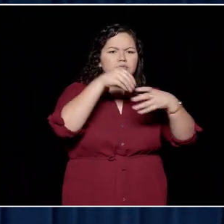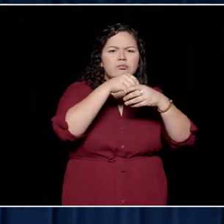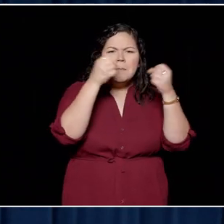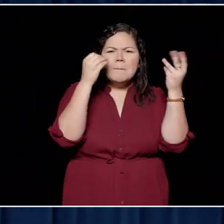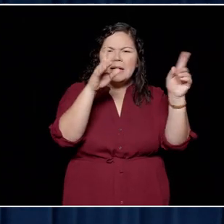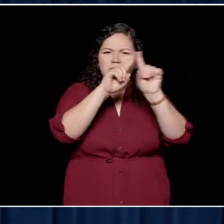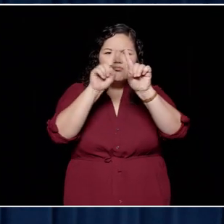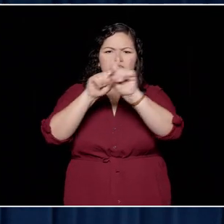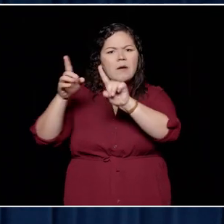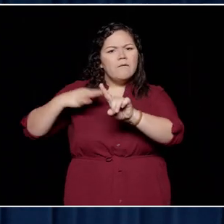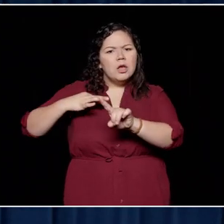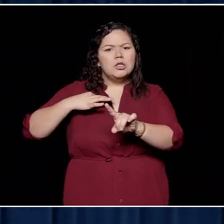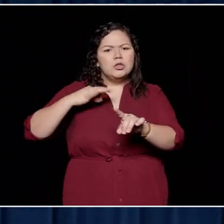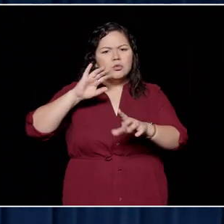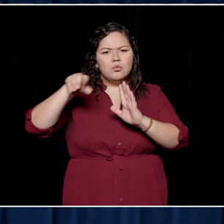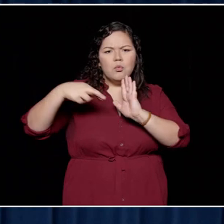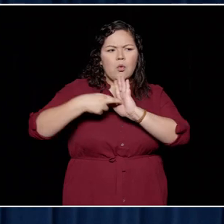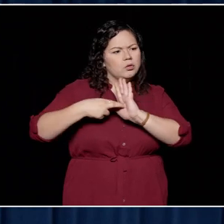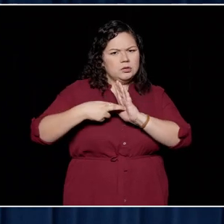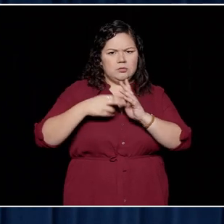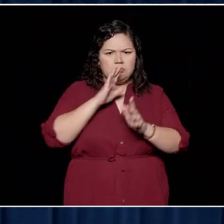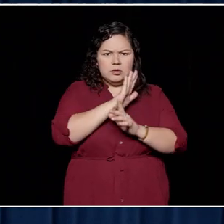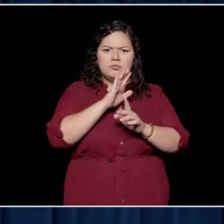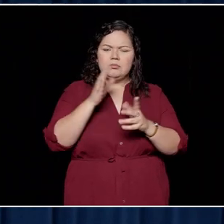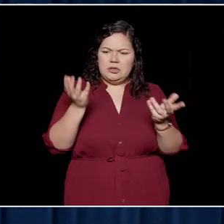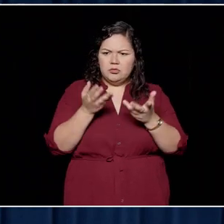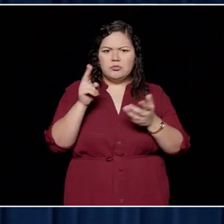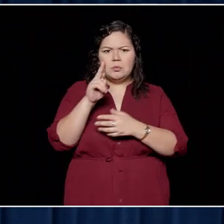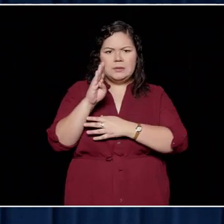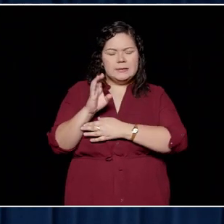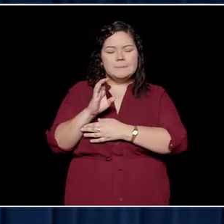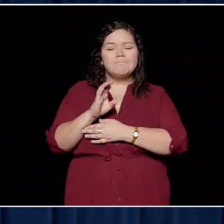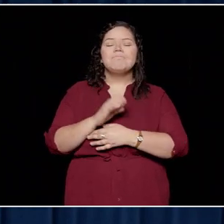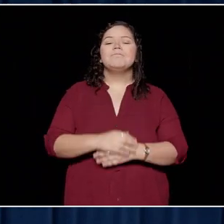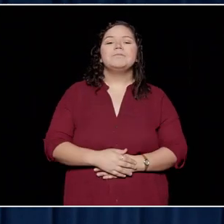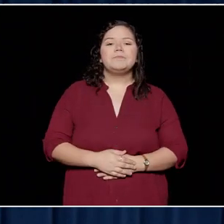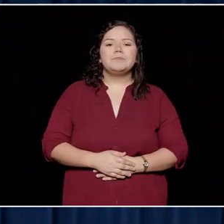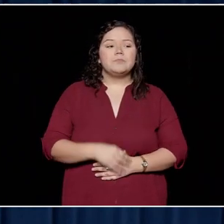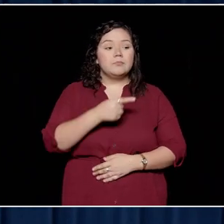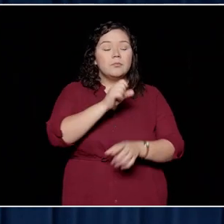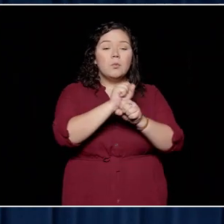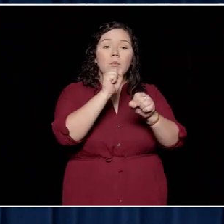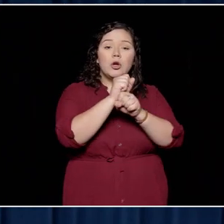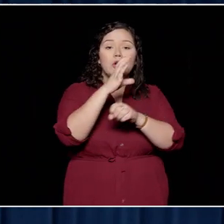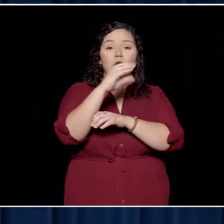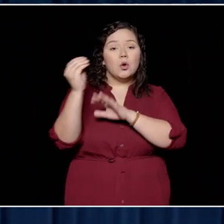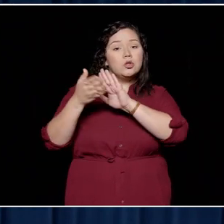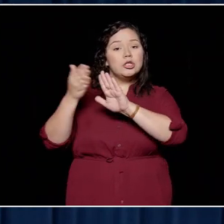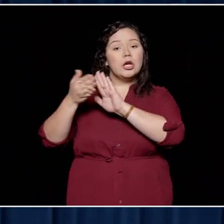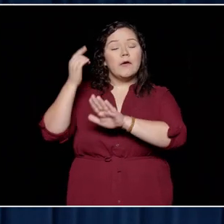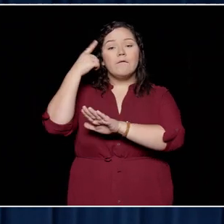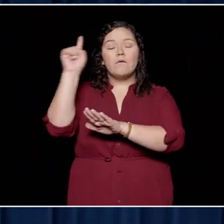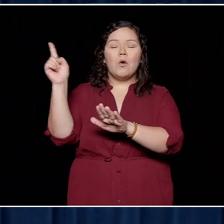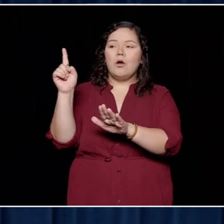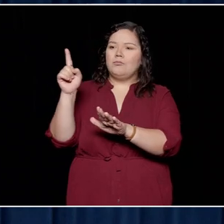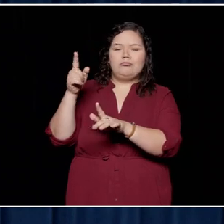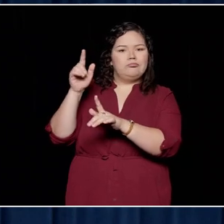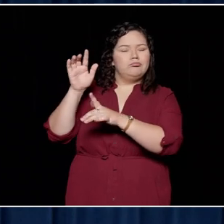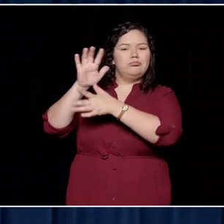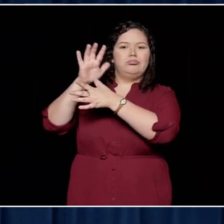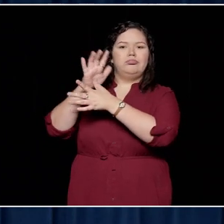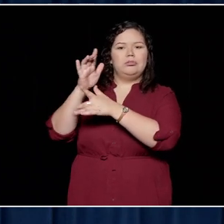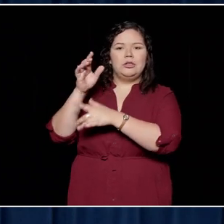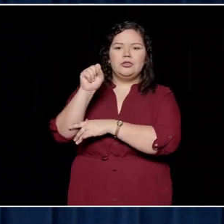various volunteer roles at his university, most notably as co-chair of the enormously successful Start